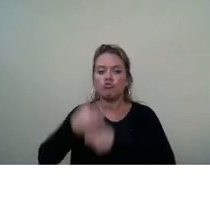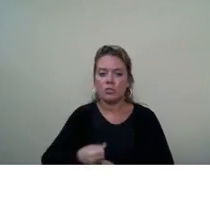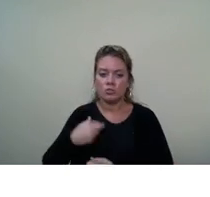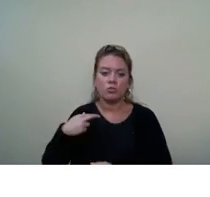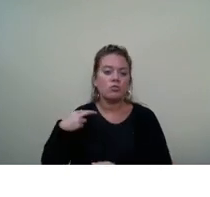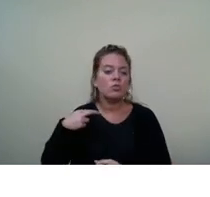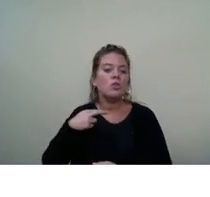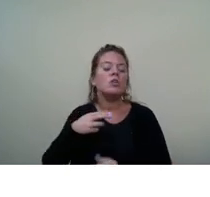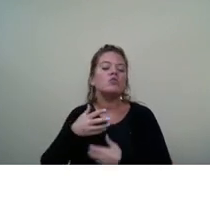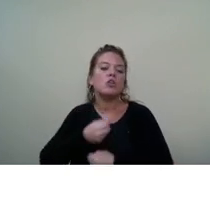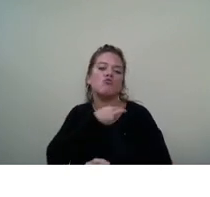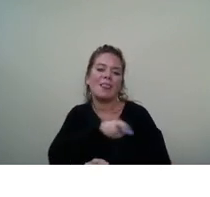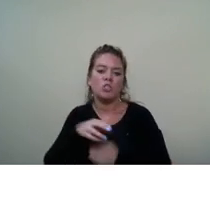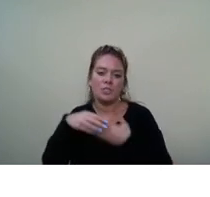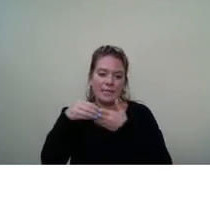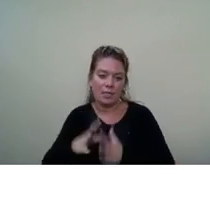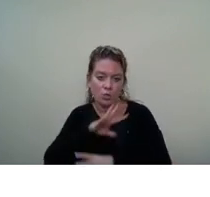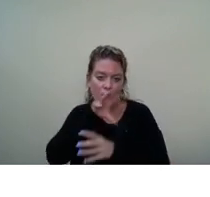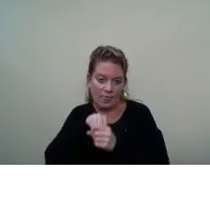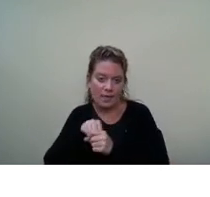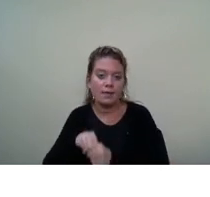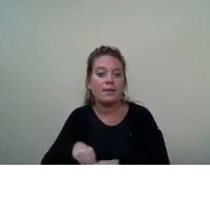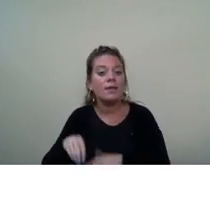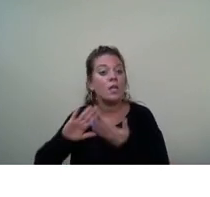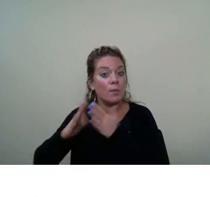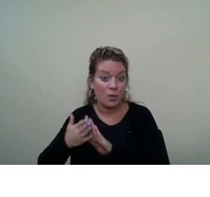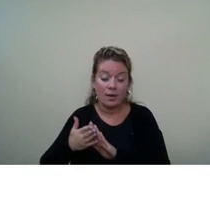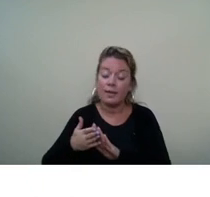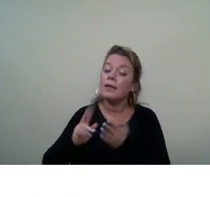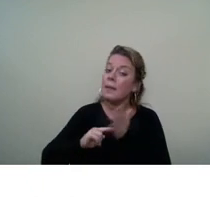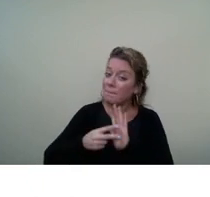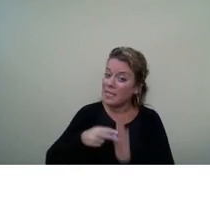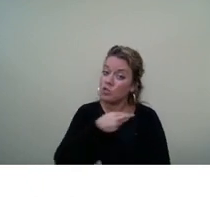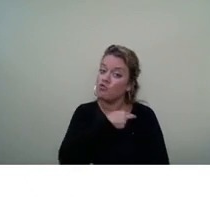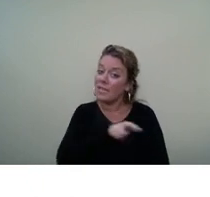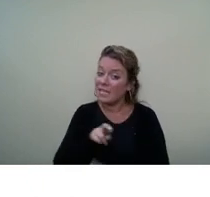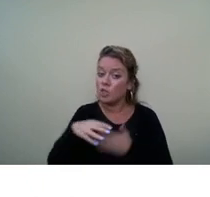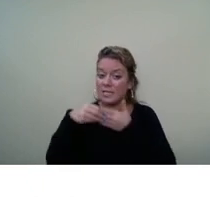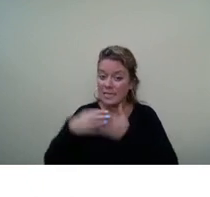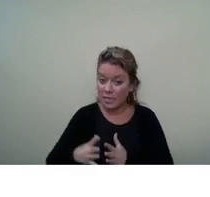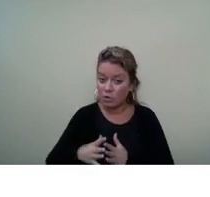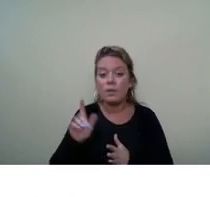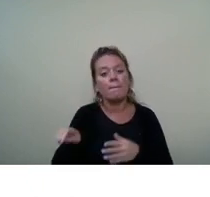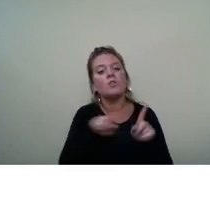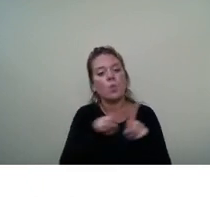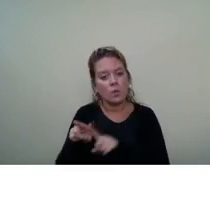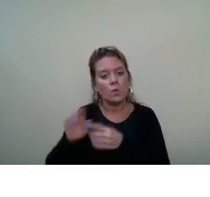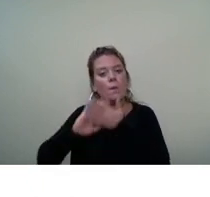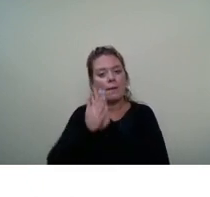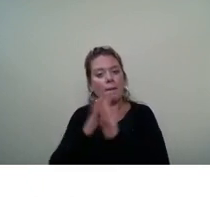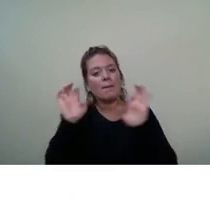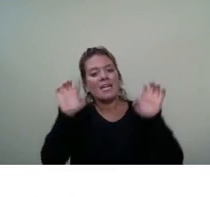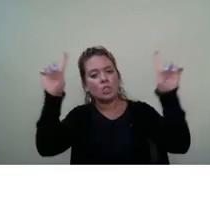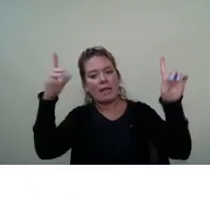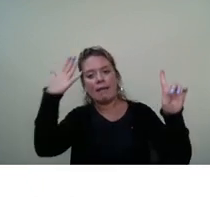that religious leaders also, we need to cover all of our bases. They need to be educated about vaccine science and